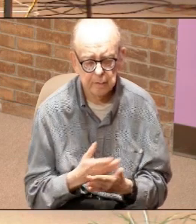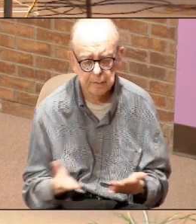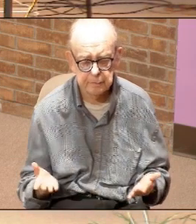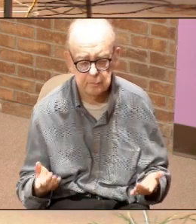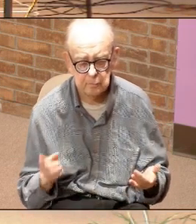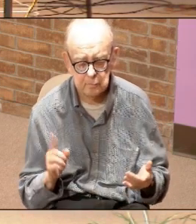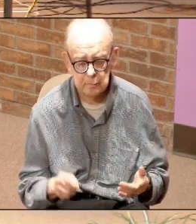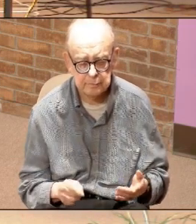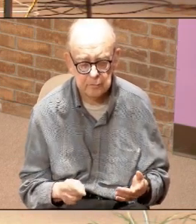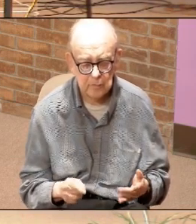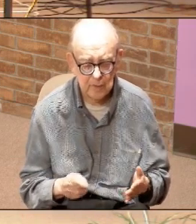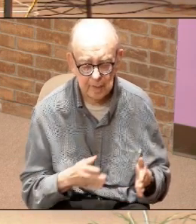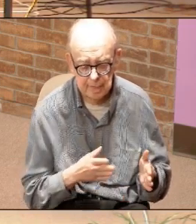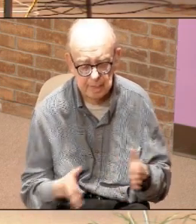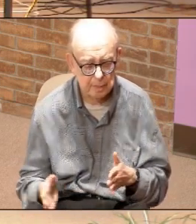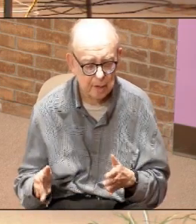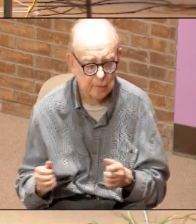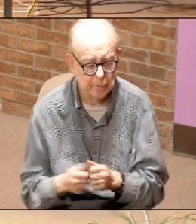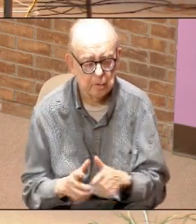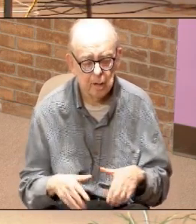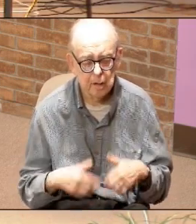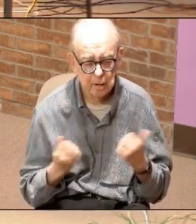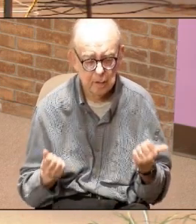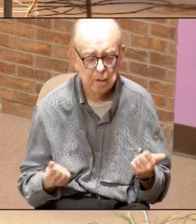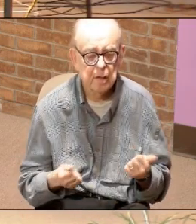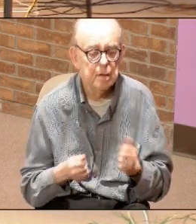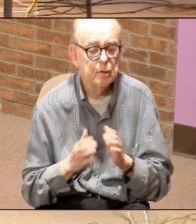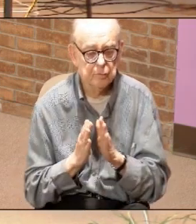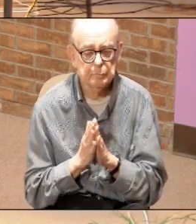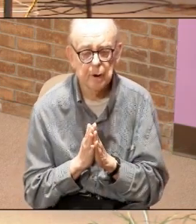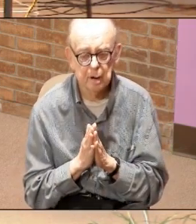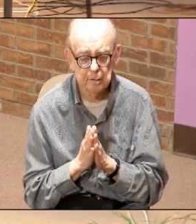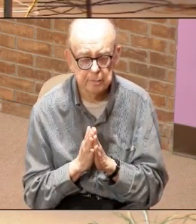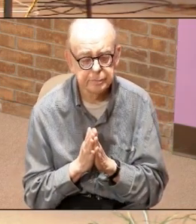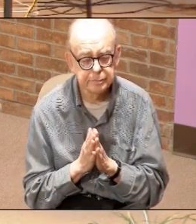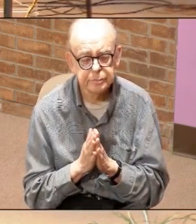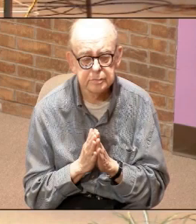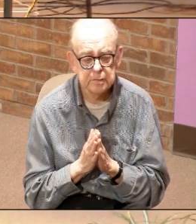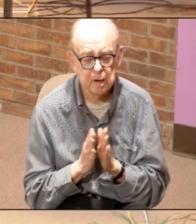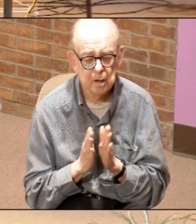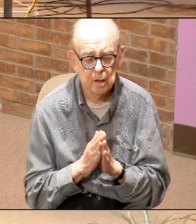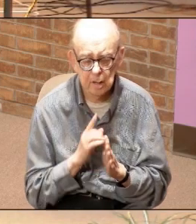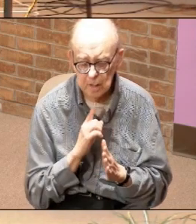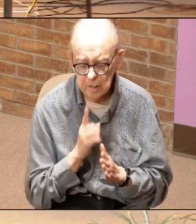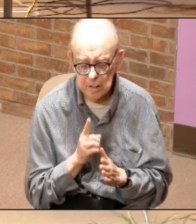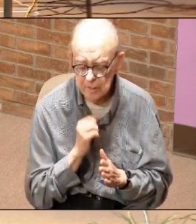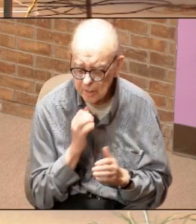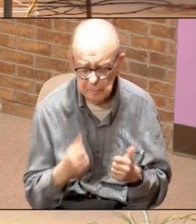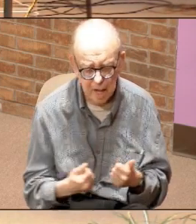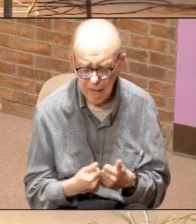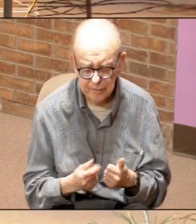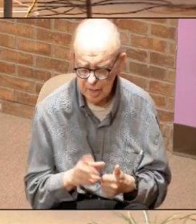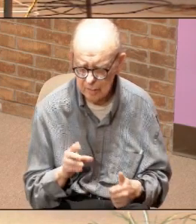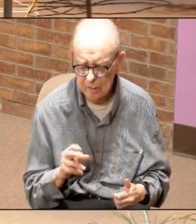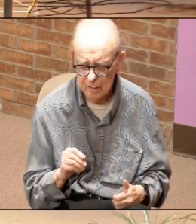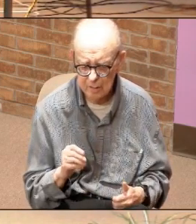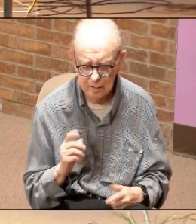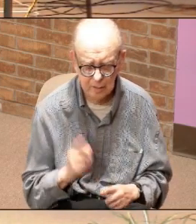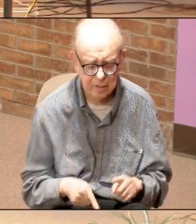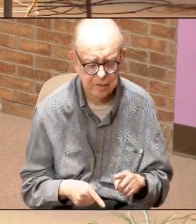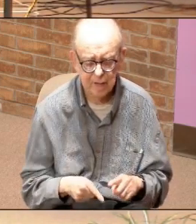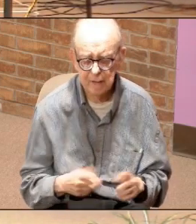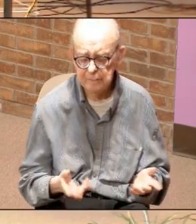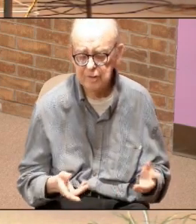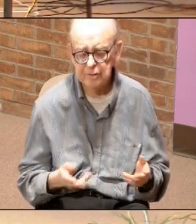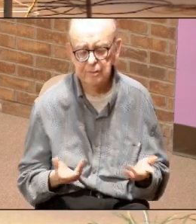things that has to be intentional in your life is prayer. Prayer isn't by accident. You can't